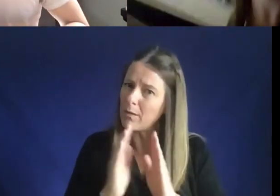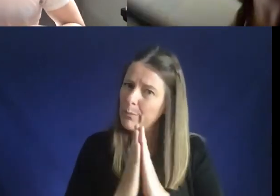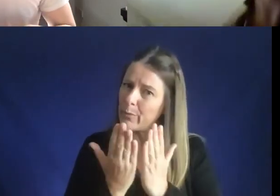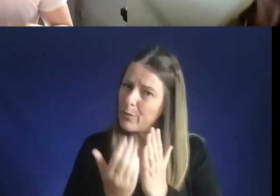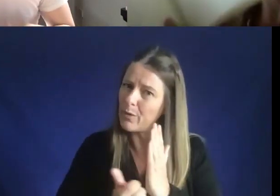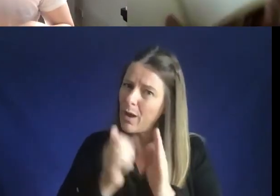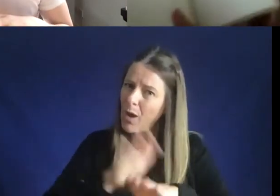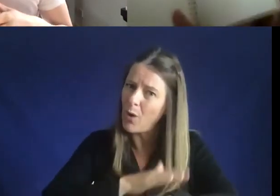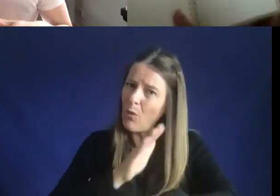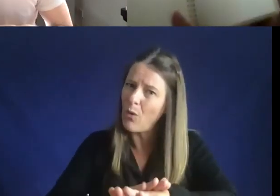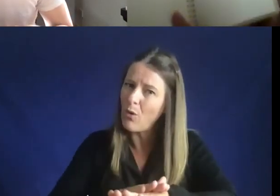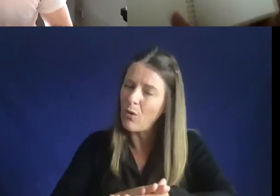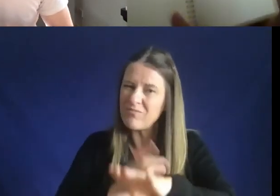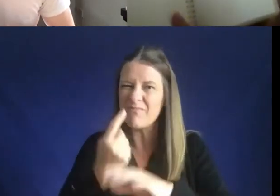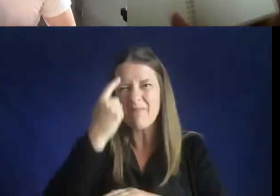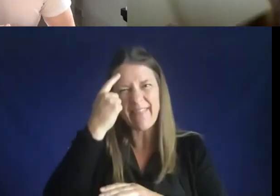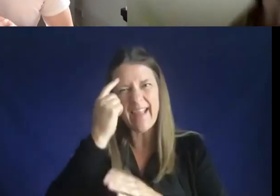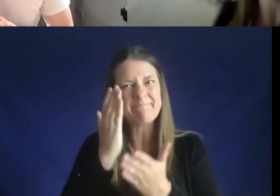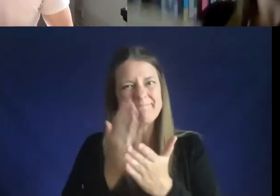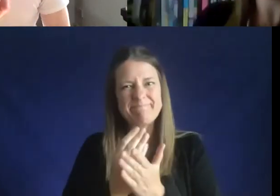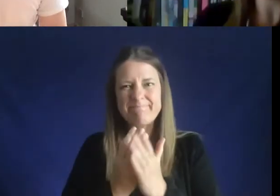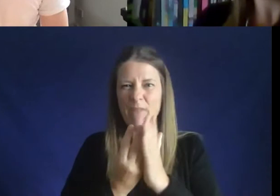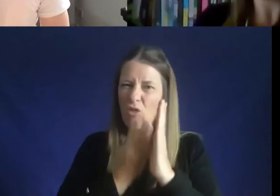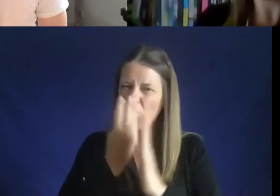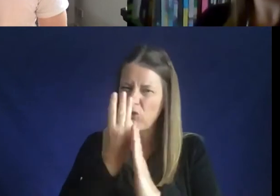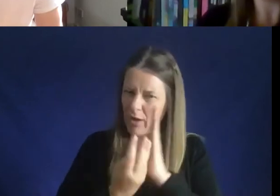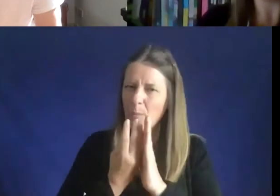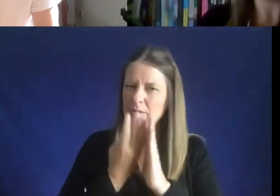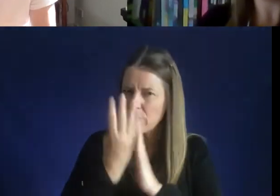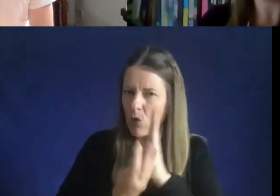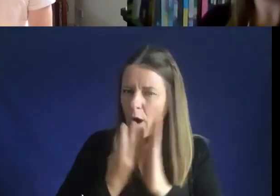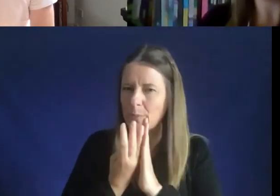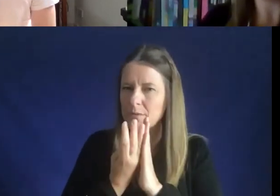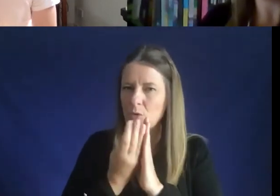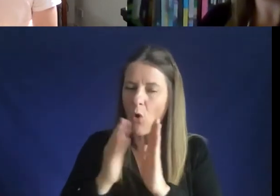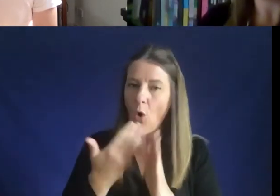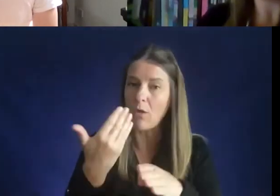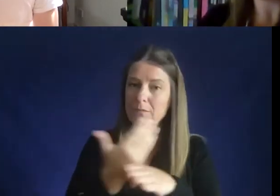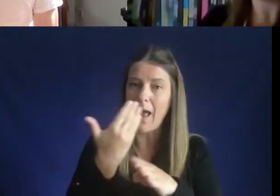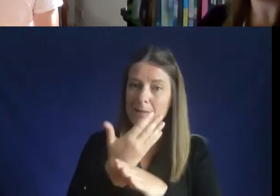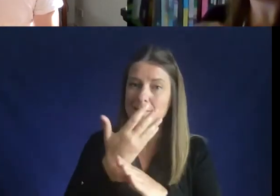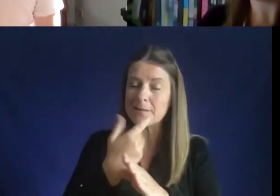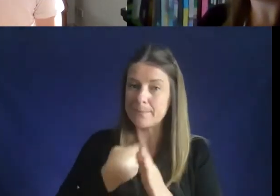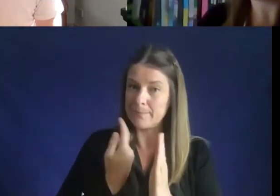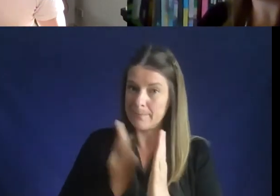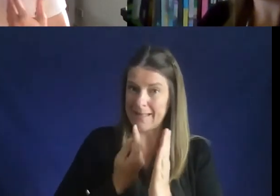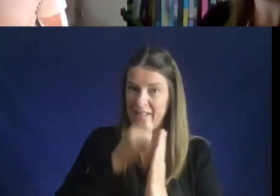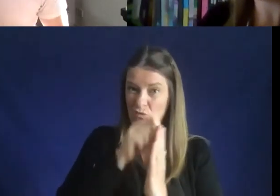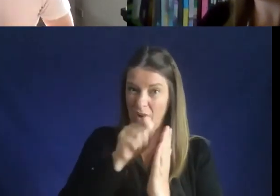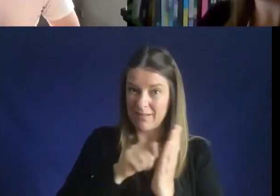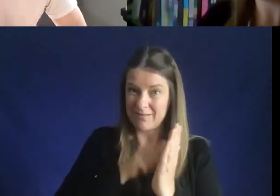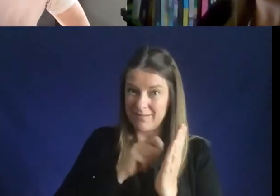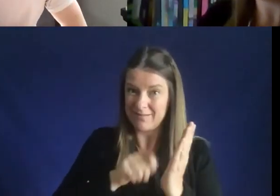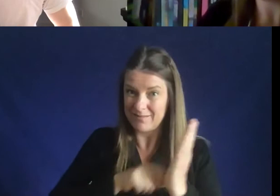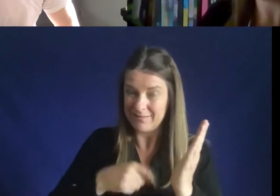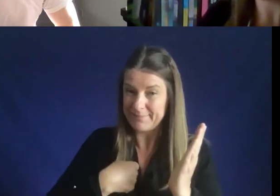physically it probably takes about 3 or 4 hours to make one, and I write the tasks by hand as well. And so the reproduction